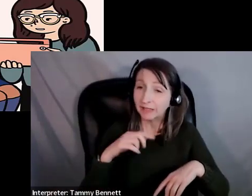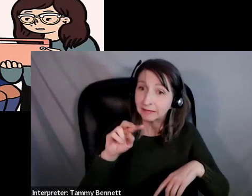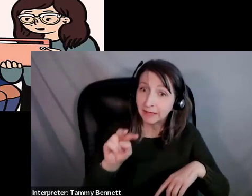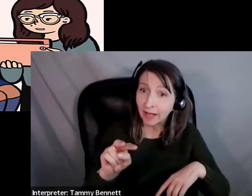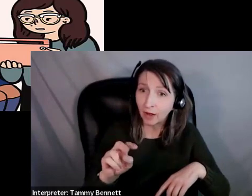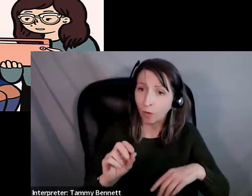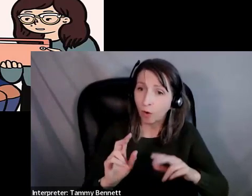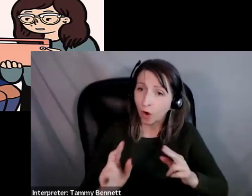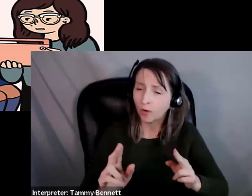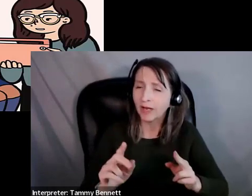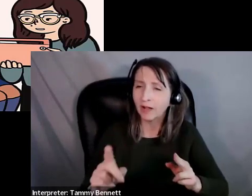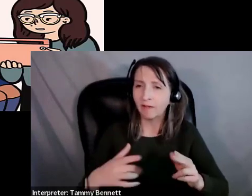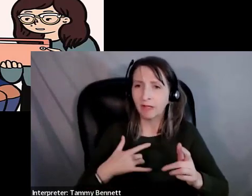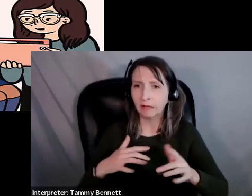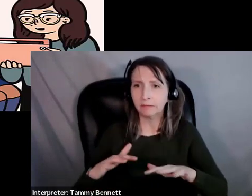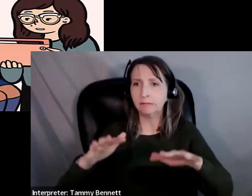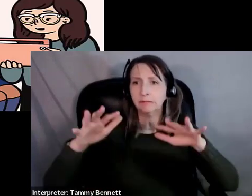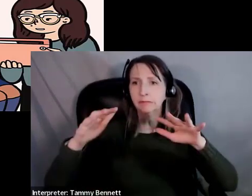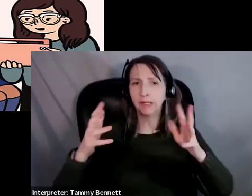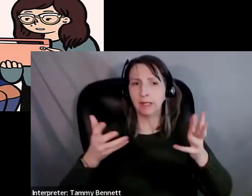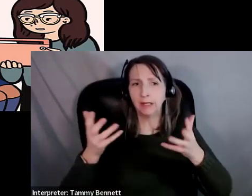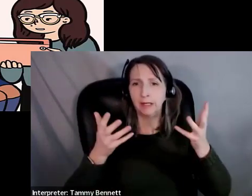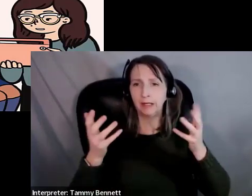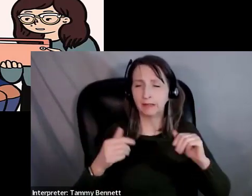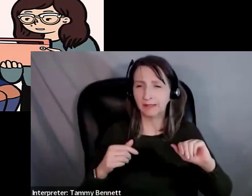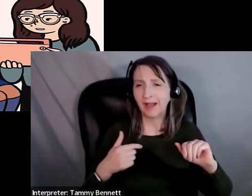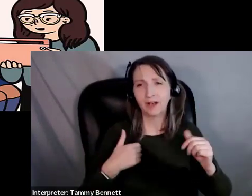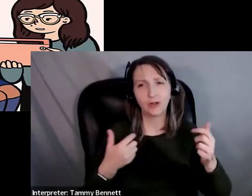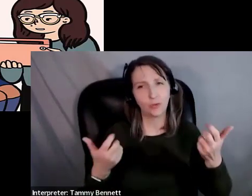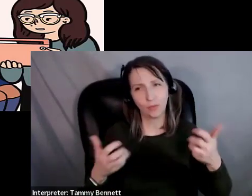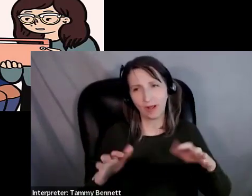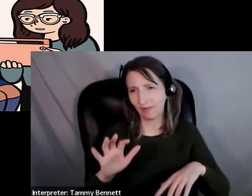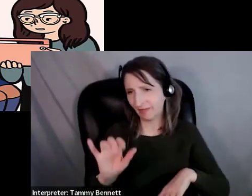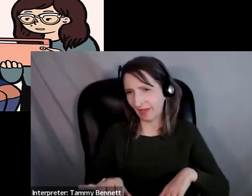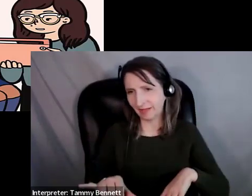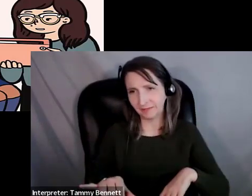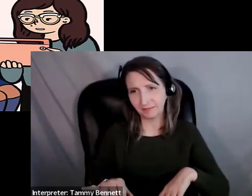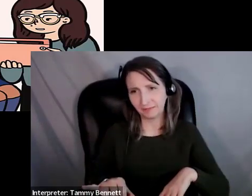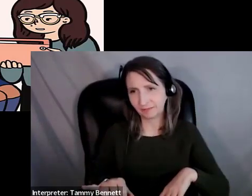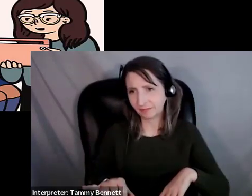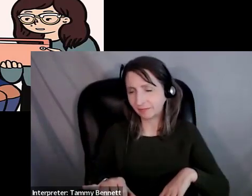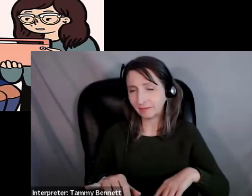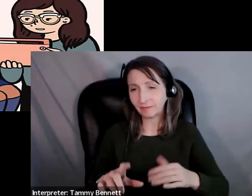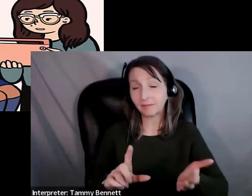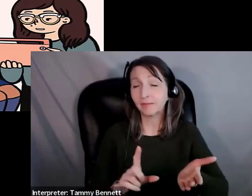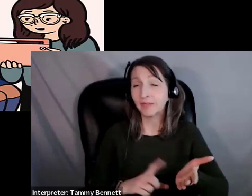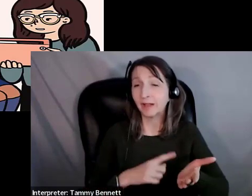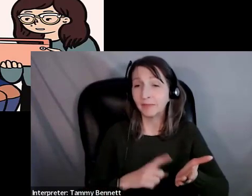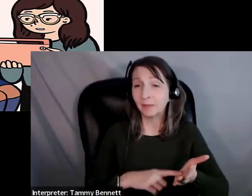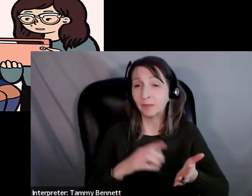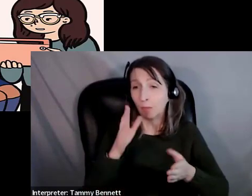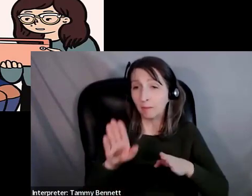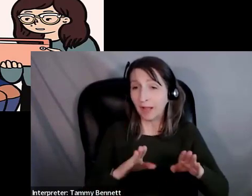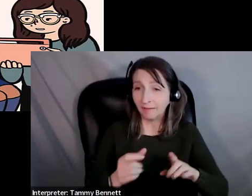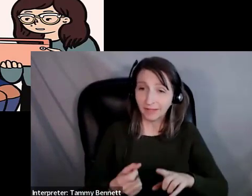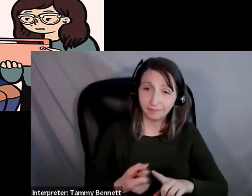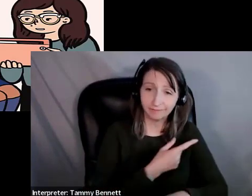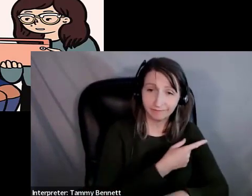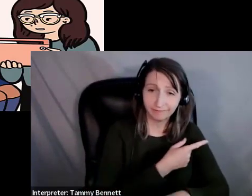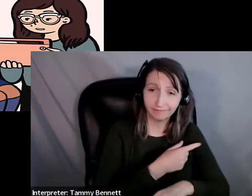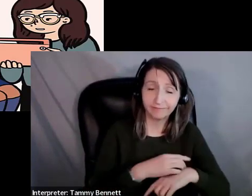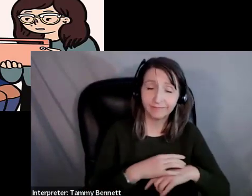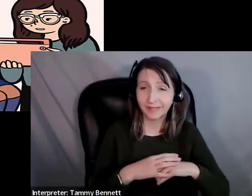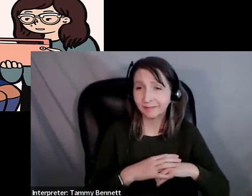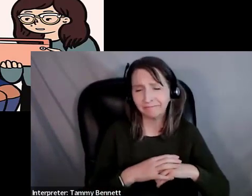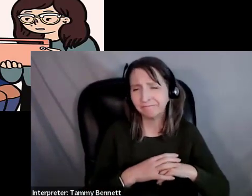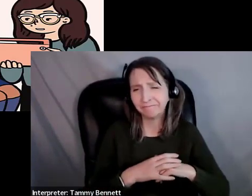feel like, okay, if I'm wrong, what am I going to do? Um, and I don't want that because that is where sometimes behaviors will arise. And, um, and